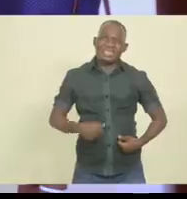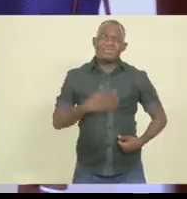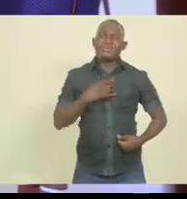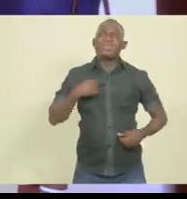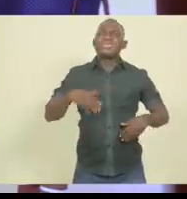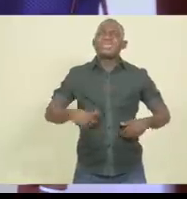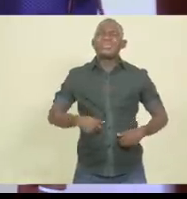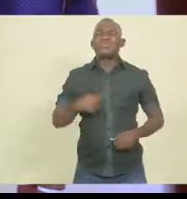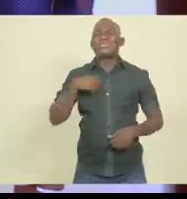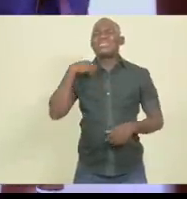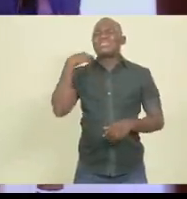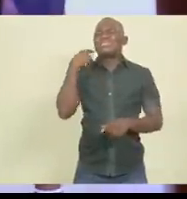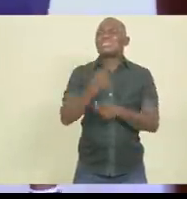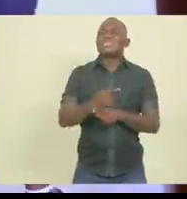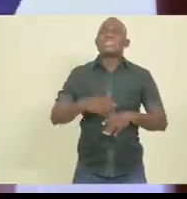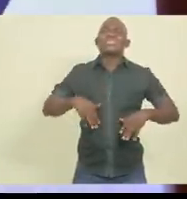I'm just